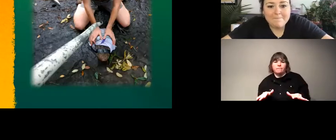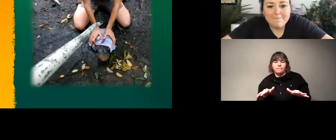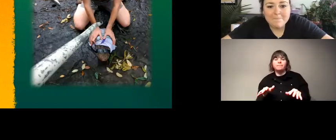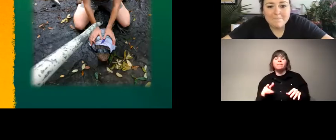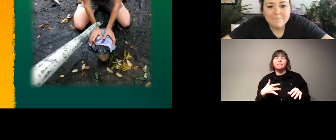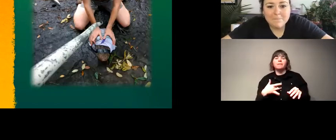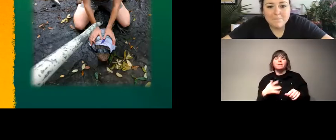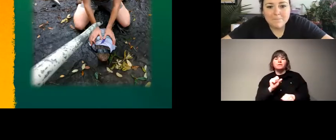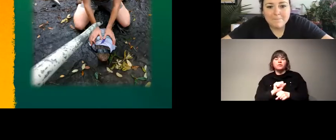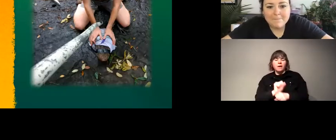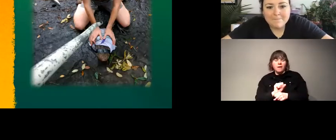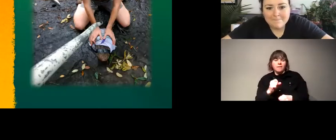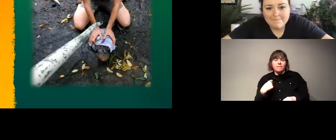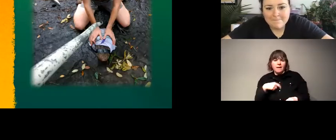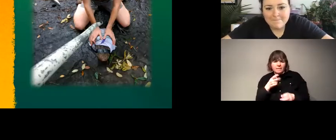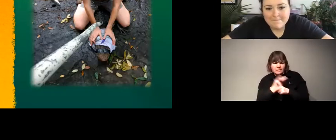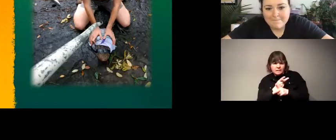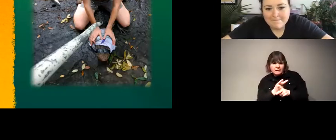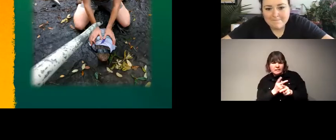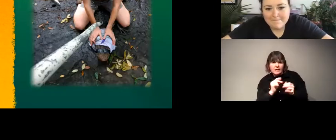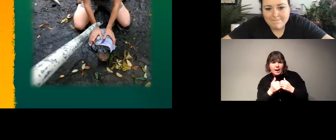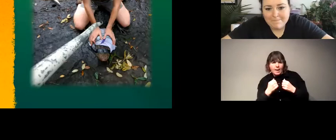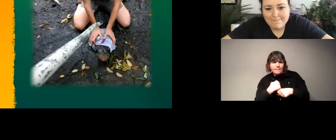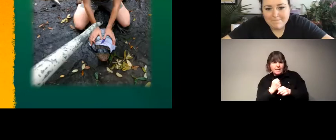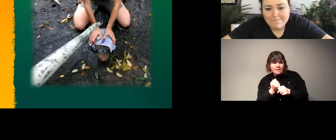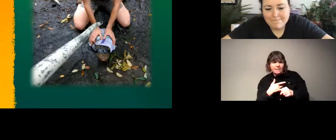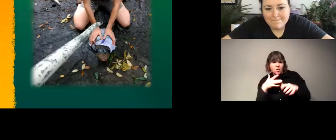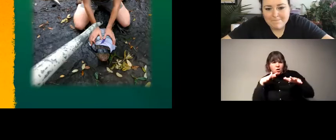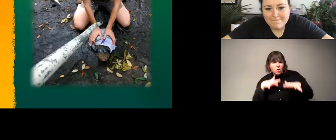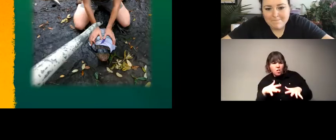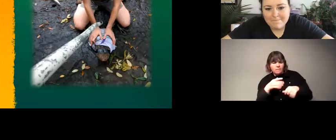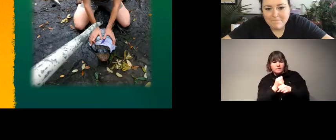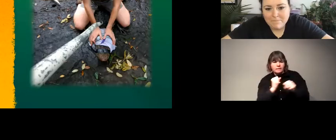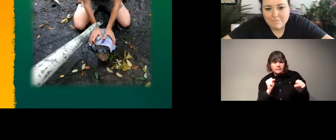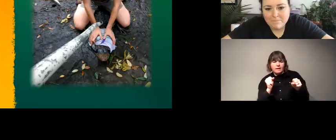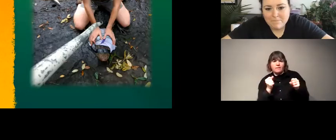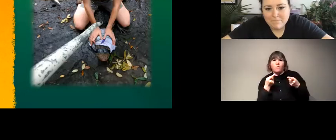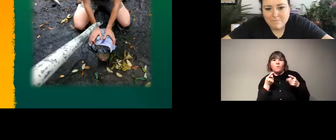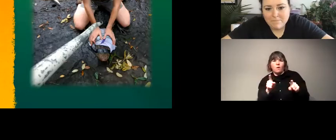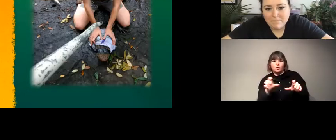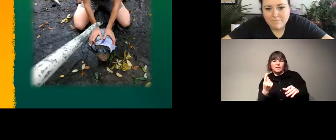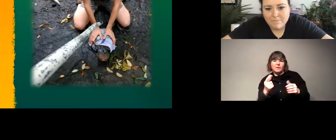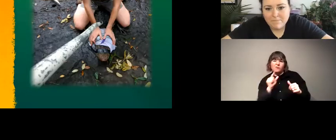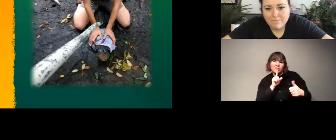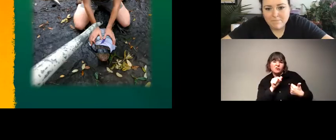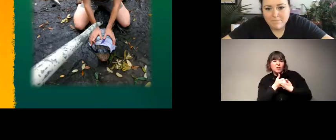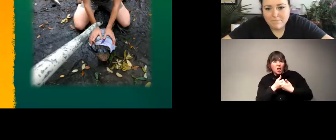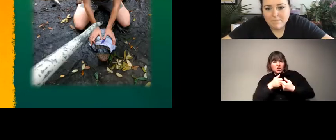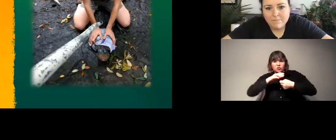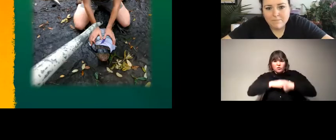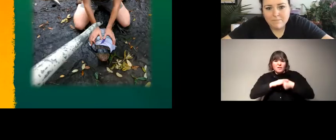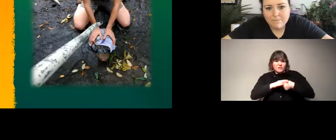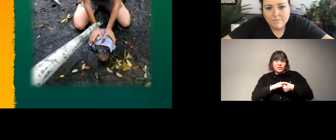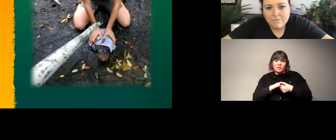job, we have to figure out how to make an animal feel calm and safe while we're doing that is really challenging or stressful for the